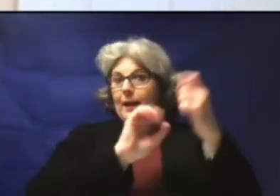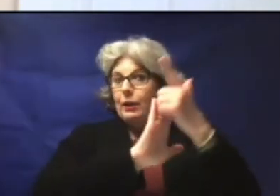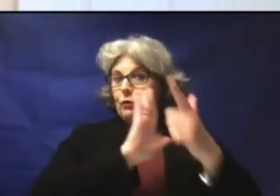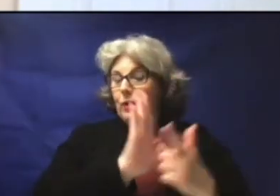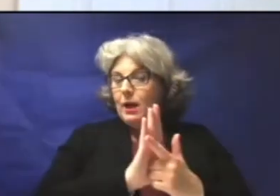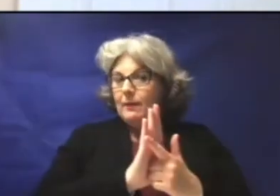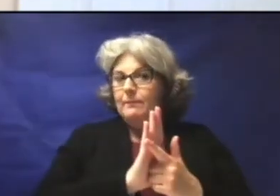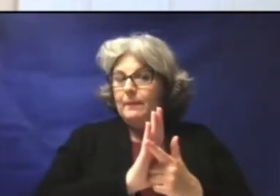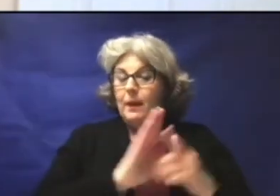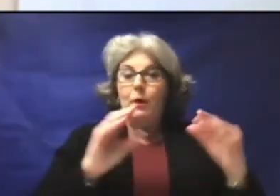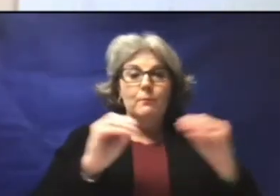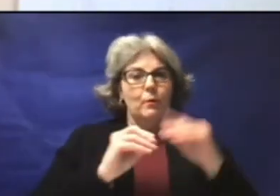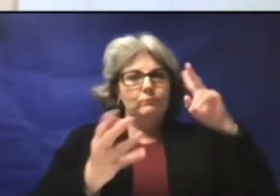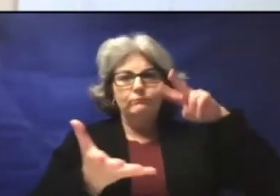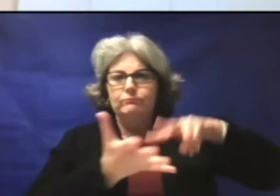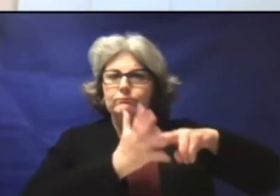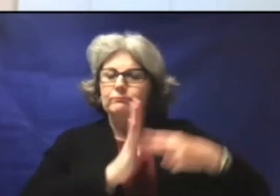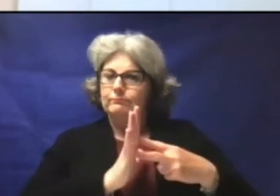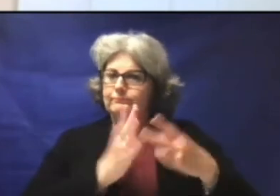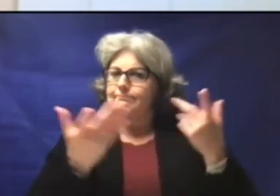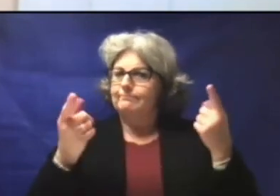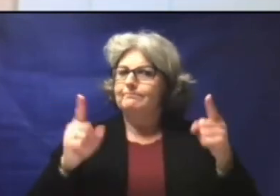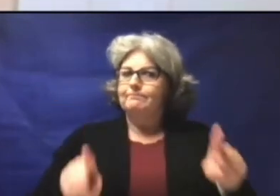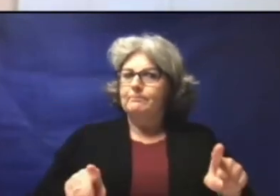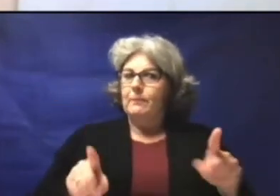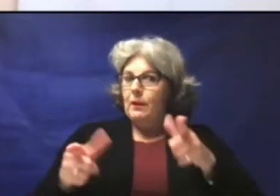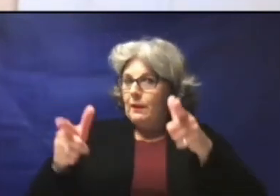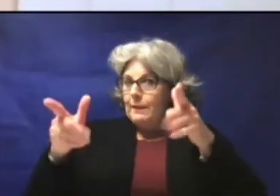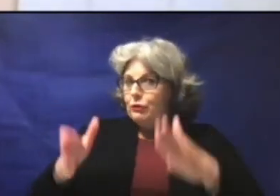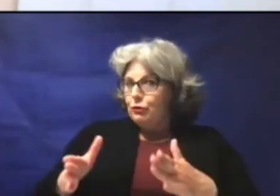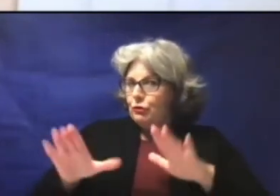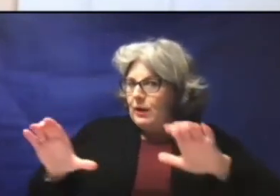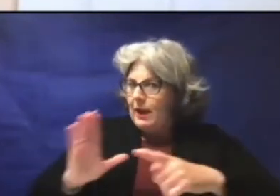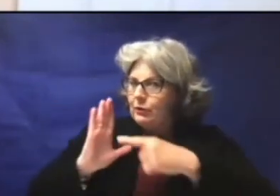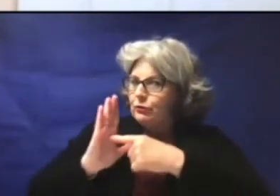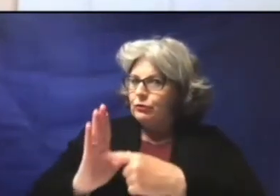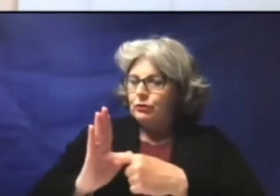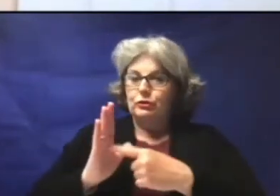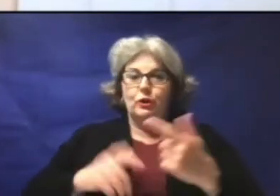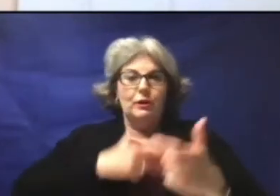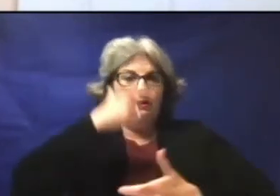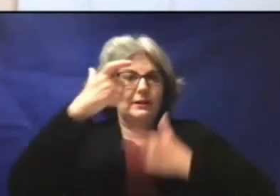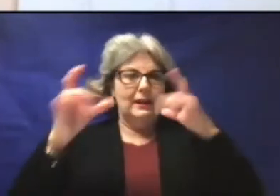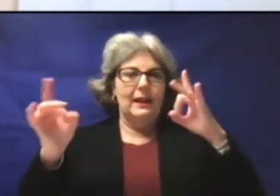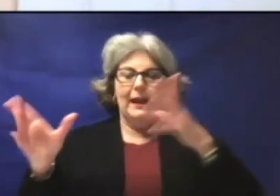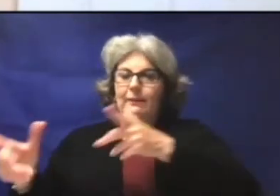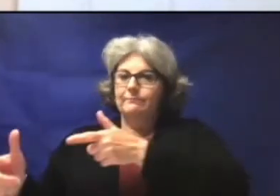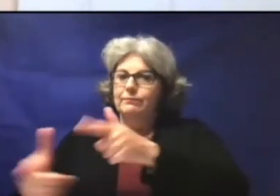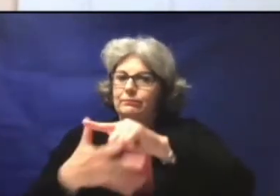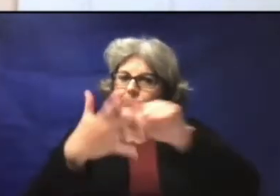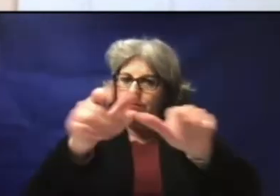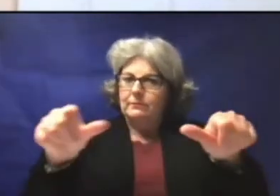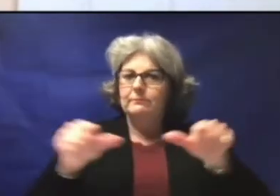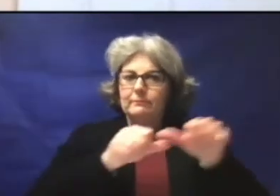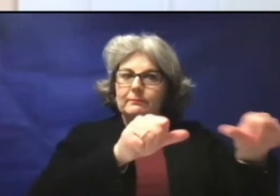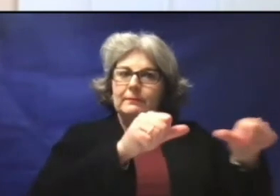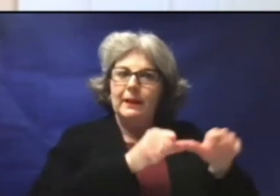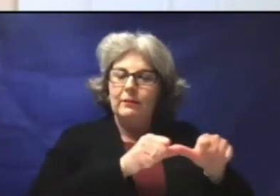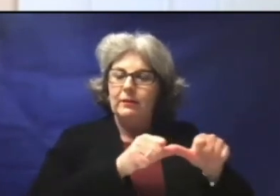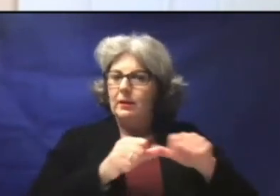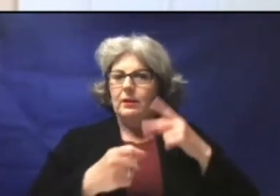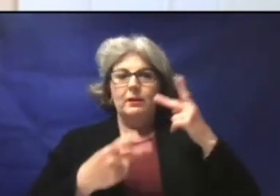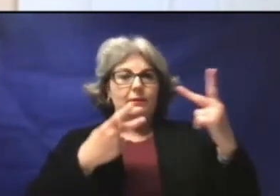be more deliberate and intentional. The shooter's actions shouted hate when he targeted these locations. He